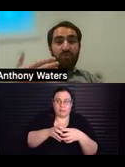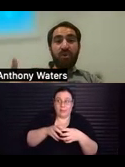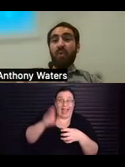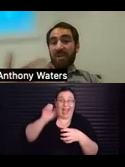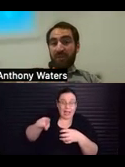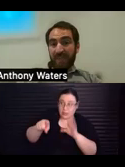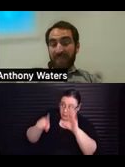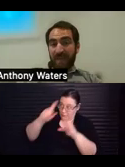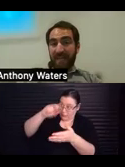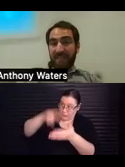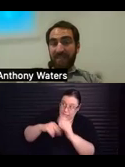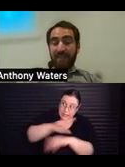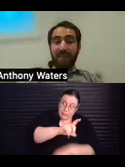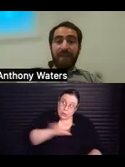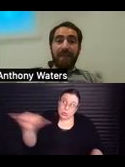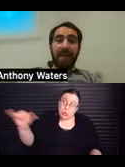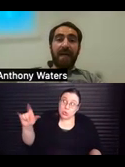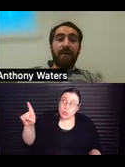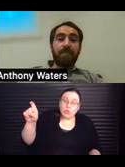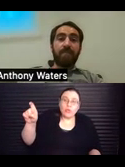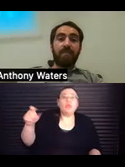that you know what to expect.